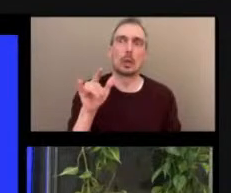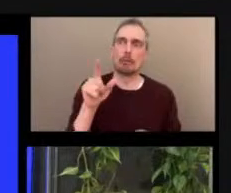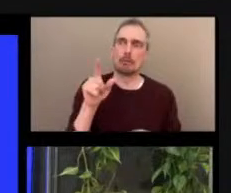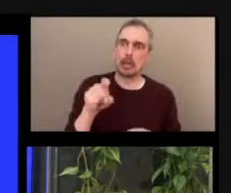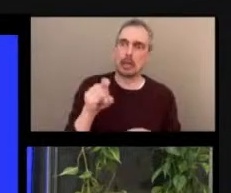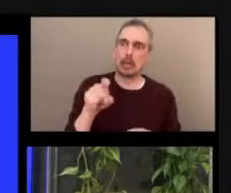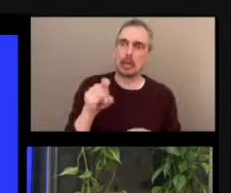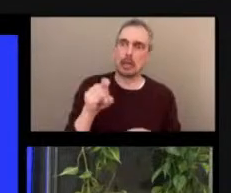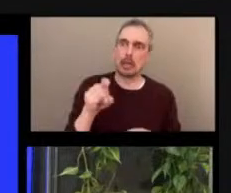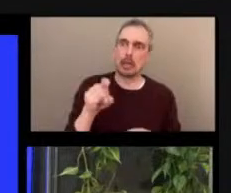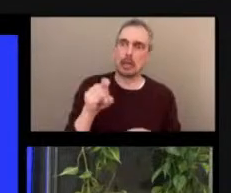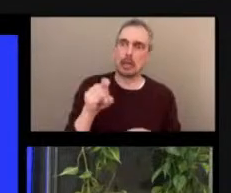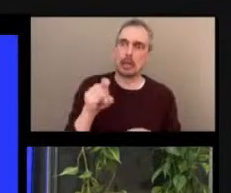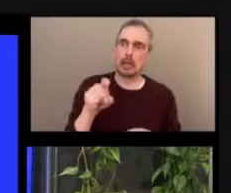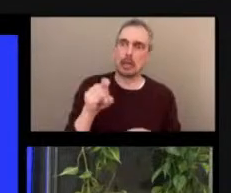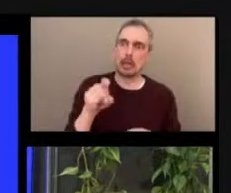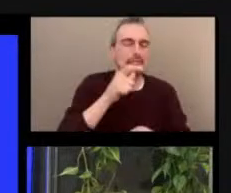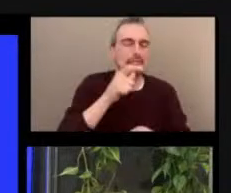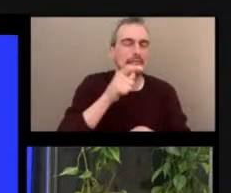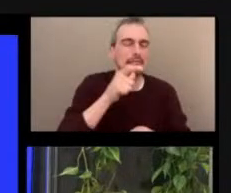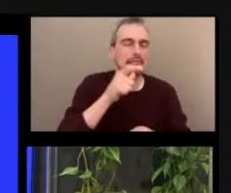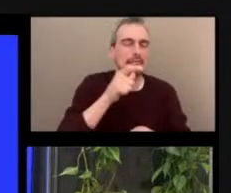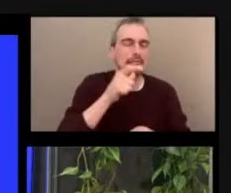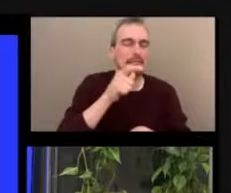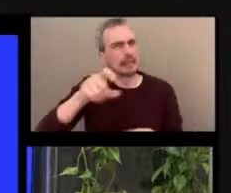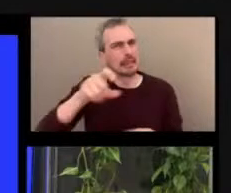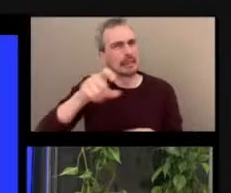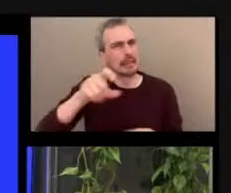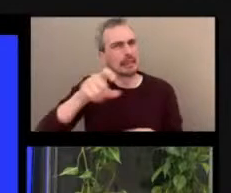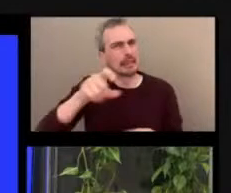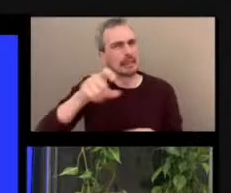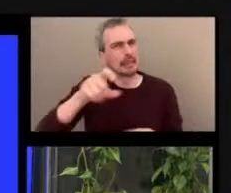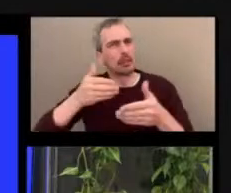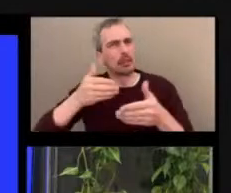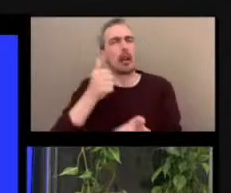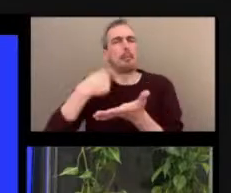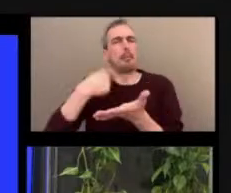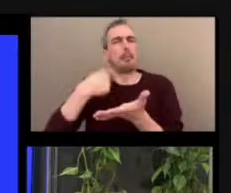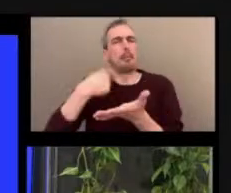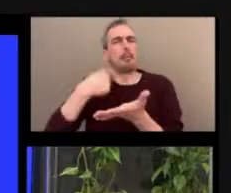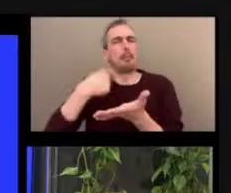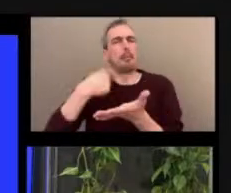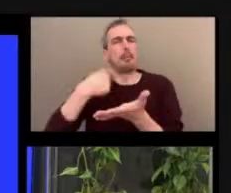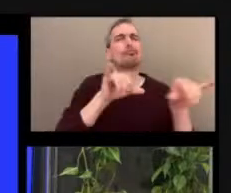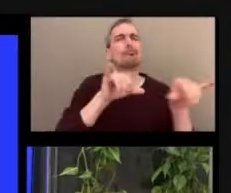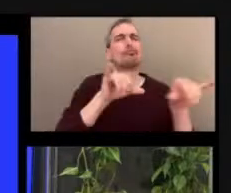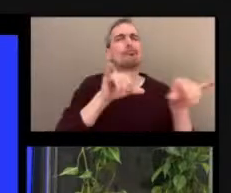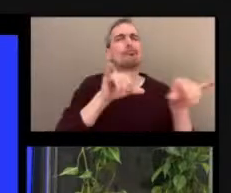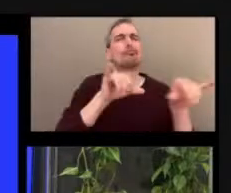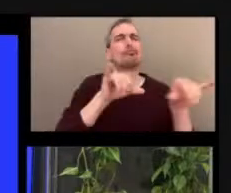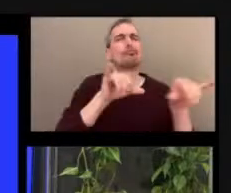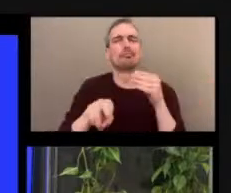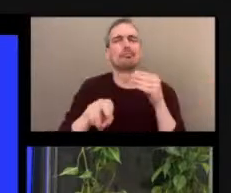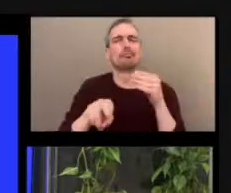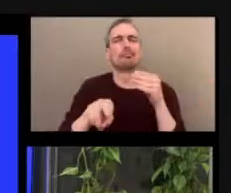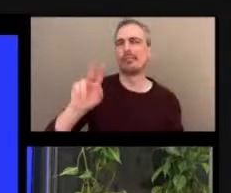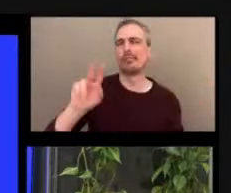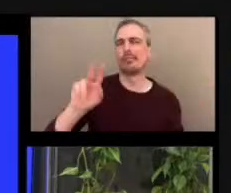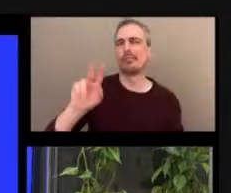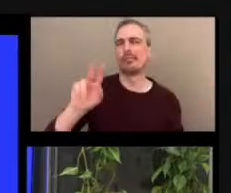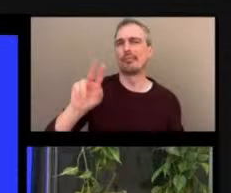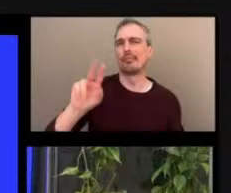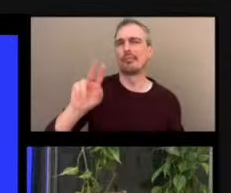DAMM, level accesses DAMM, Microsoft's accessibility evolution model